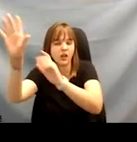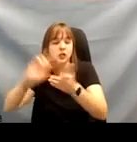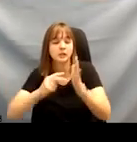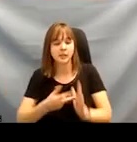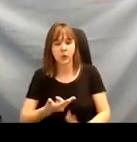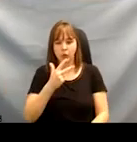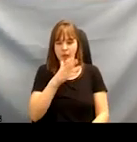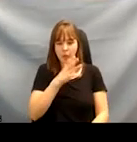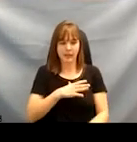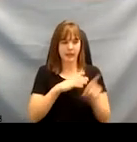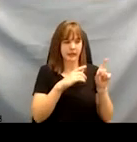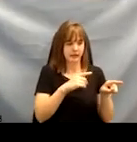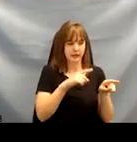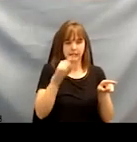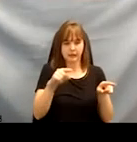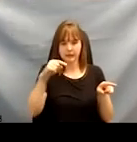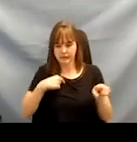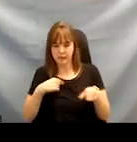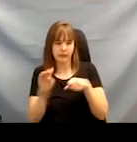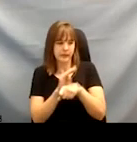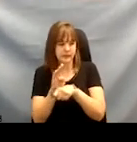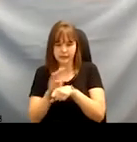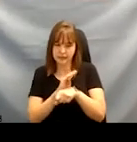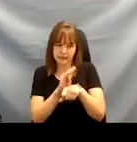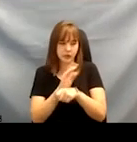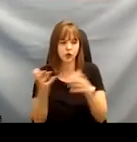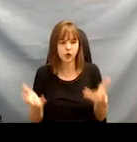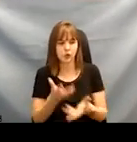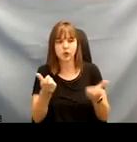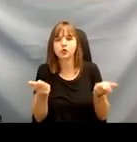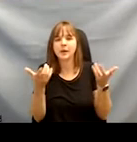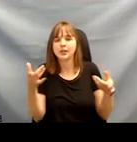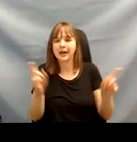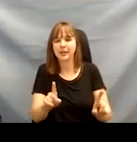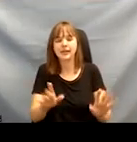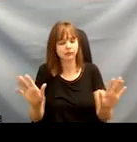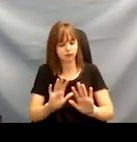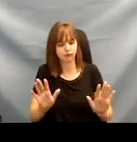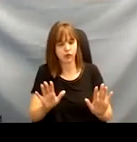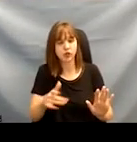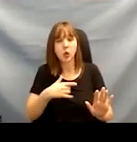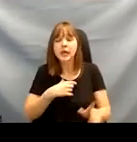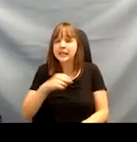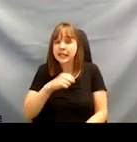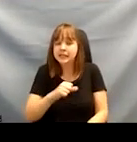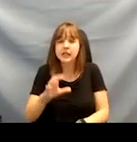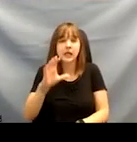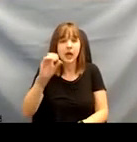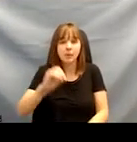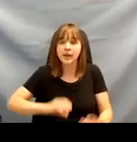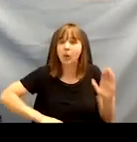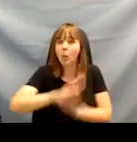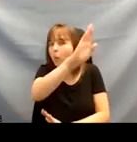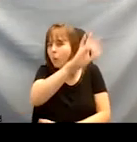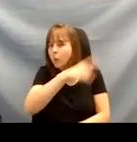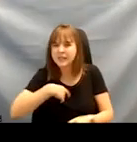had support through an accelerator. And so we had a lot of things going, but we couldn't go because personally, all of us were going through